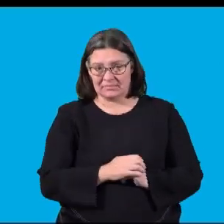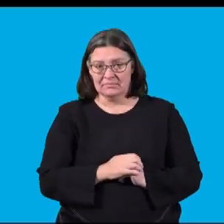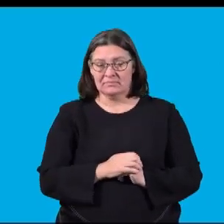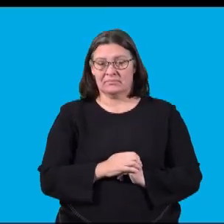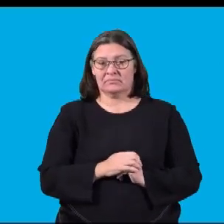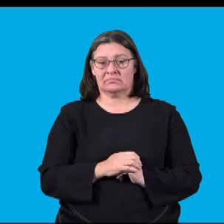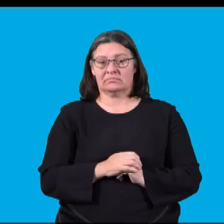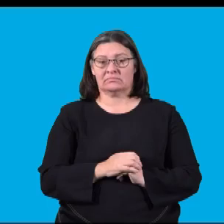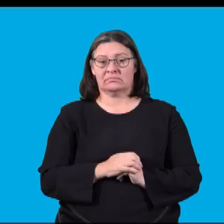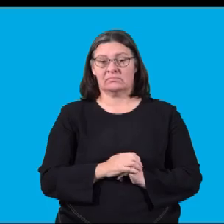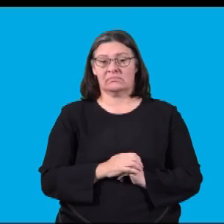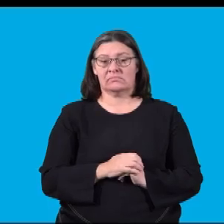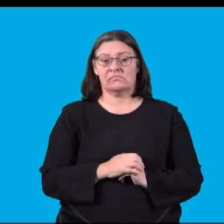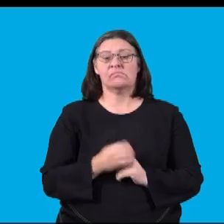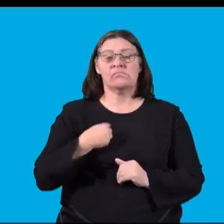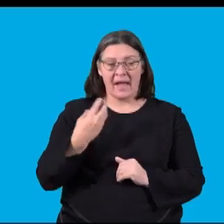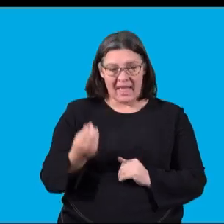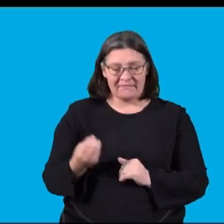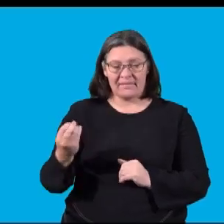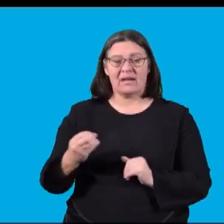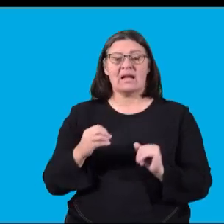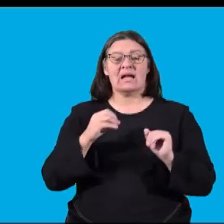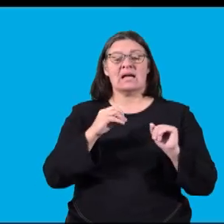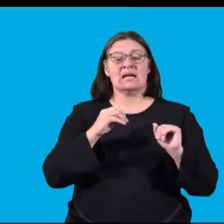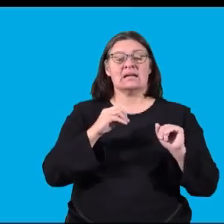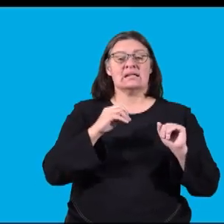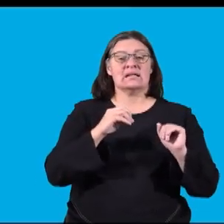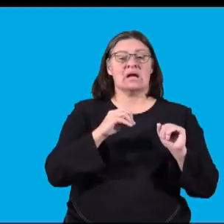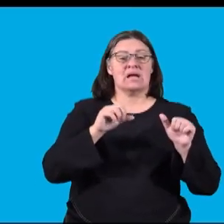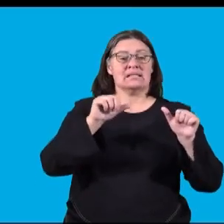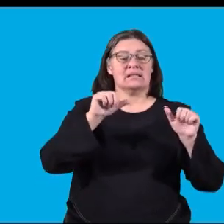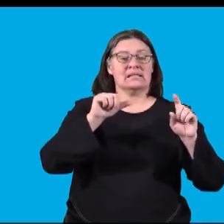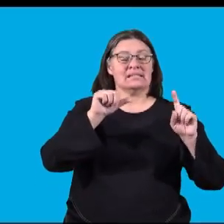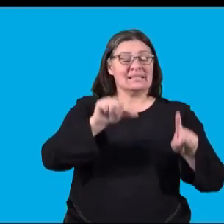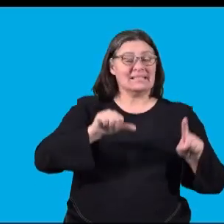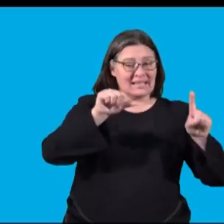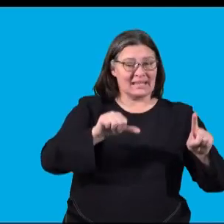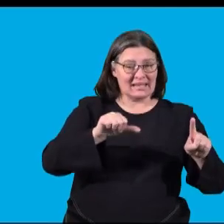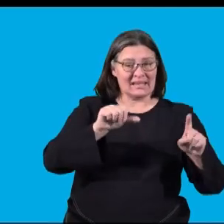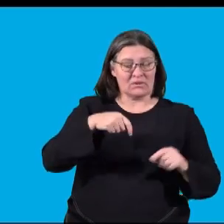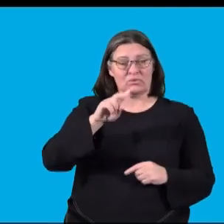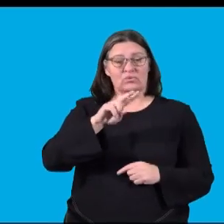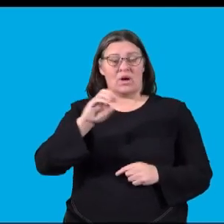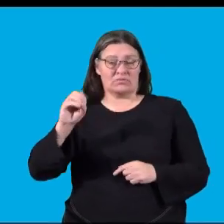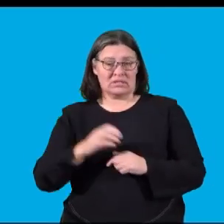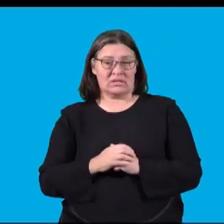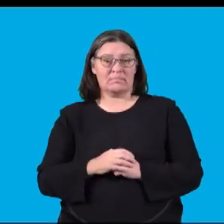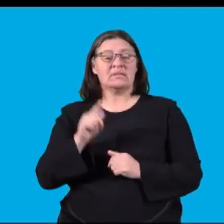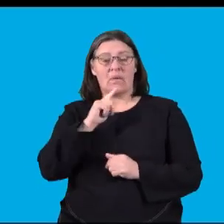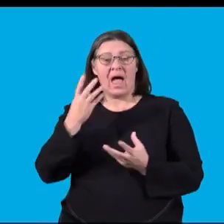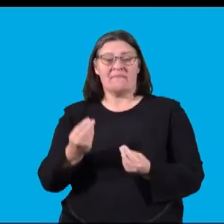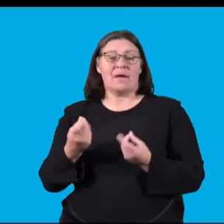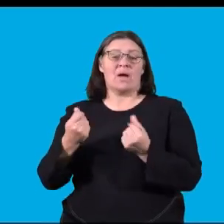debts. And then I have 16,200. But I now have an amount to